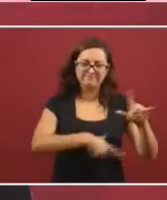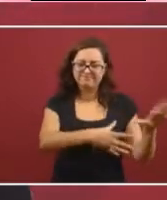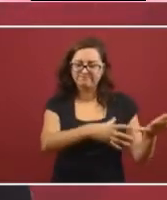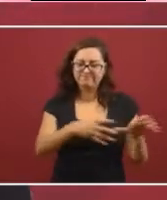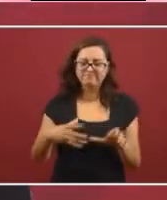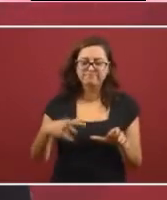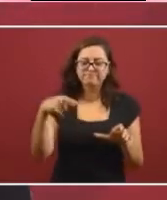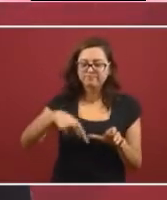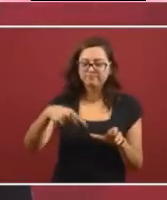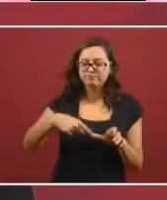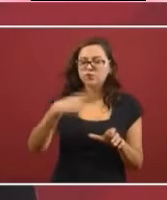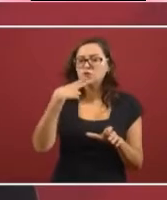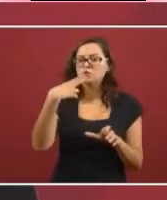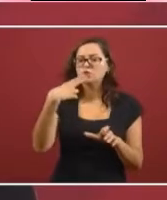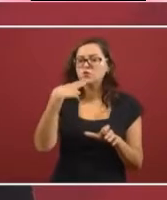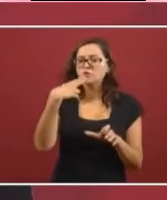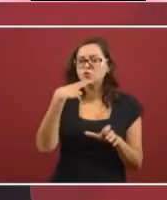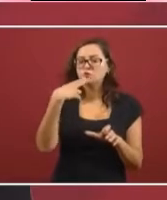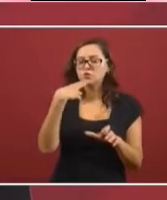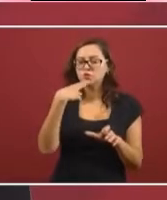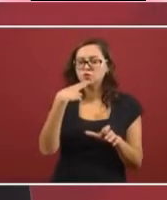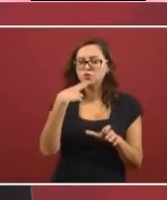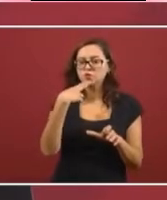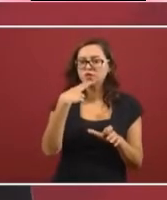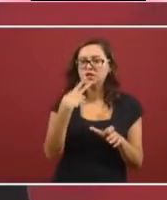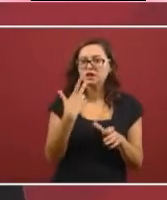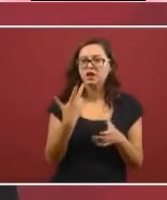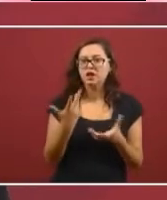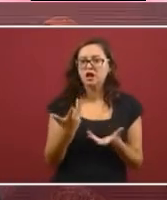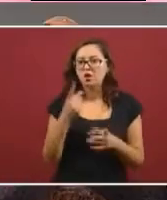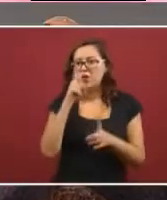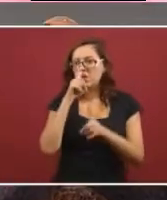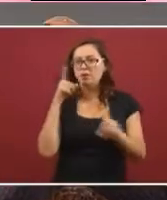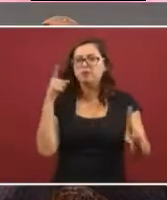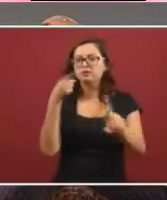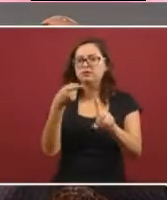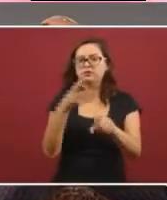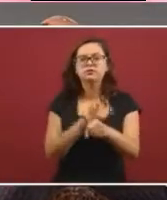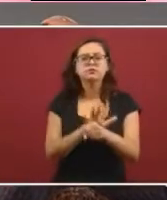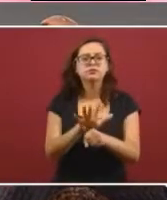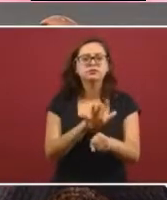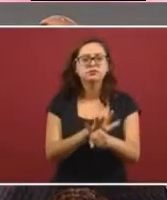utilización de estos utilization of these funds. This que, is